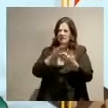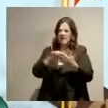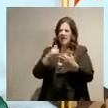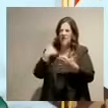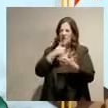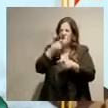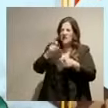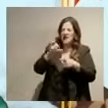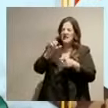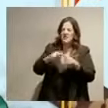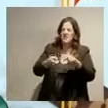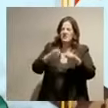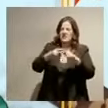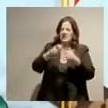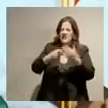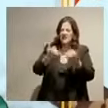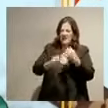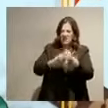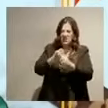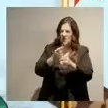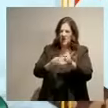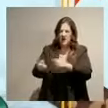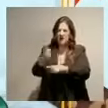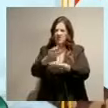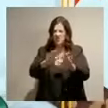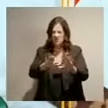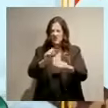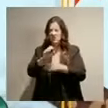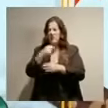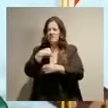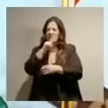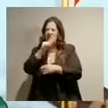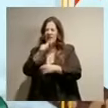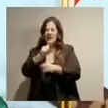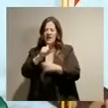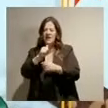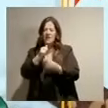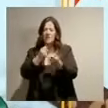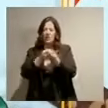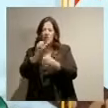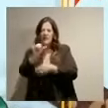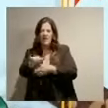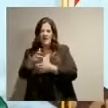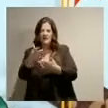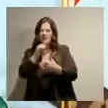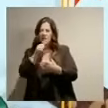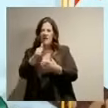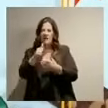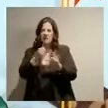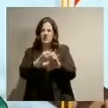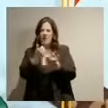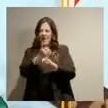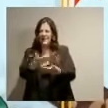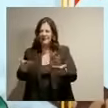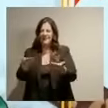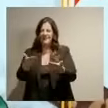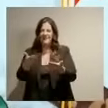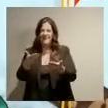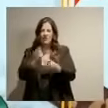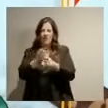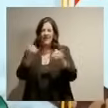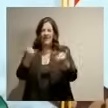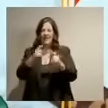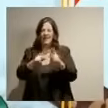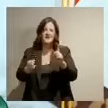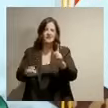this year or next year, and so I will not be promoting, and will not be supporting, subject to some